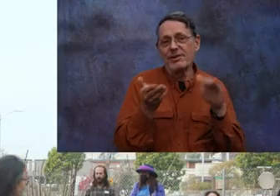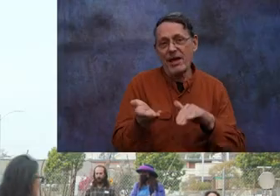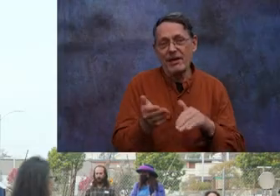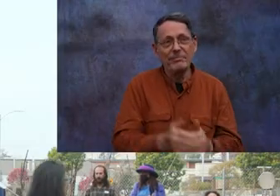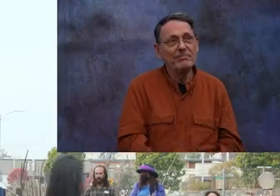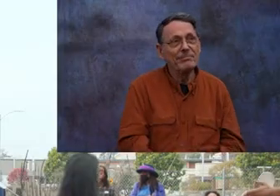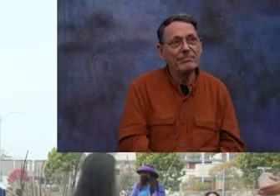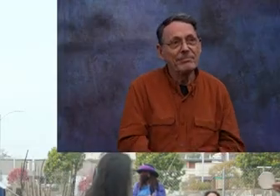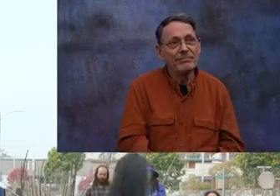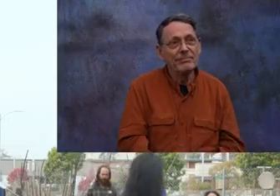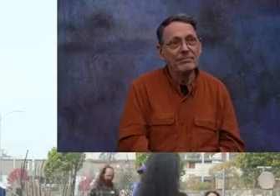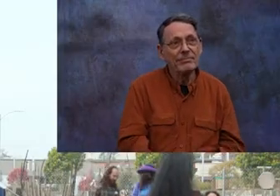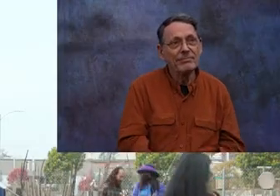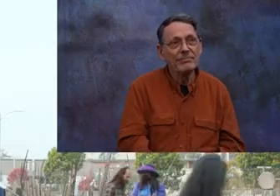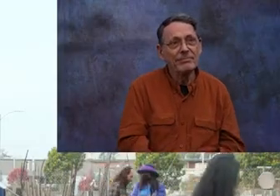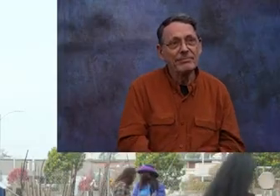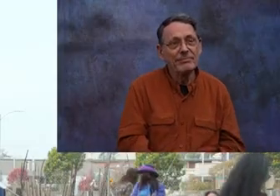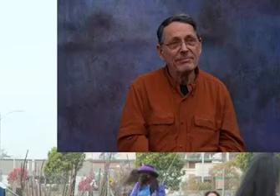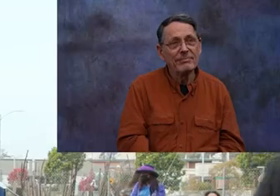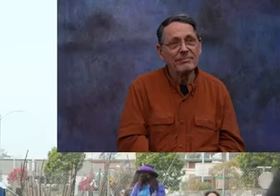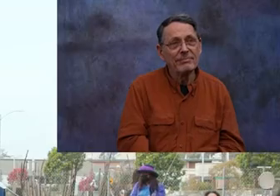Welcome, beloved dead.